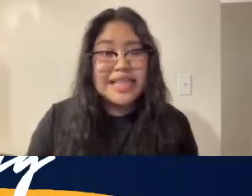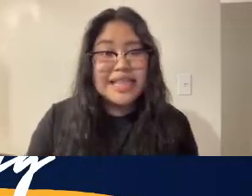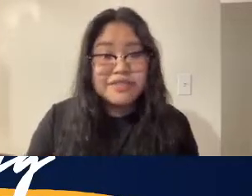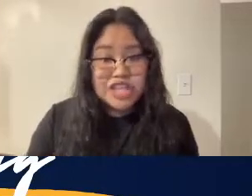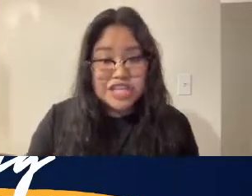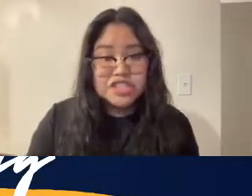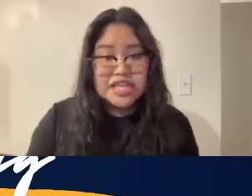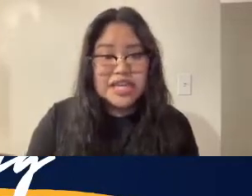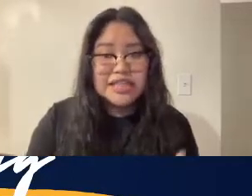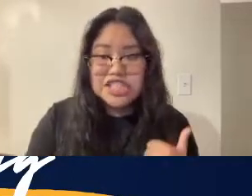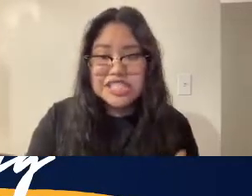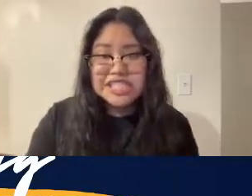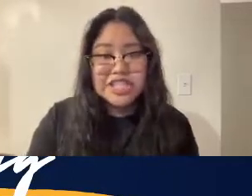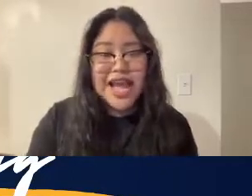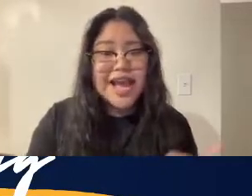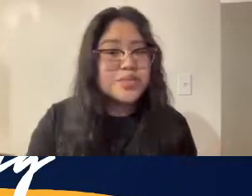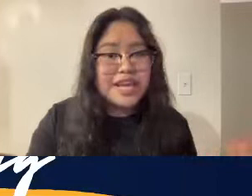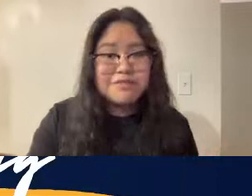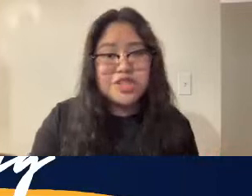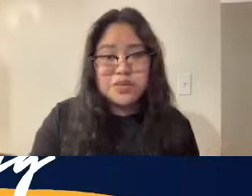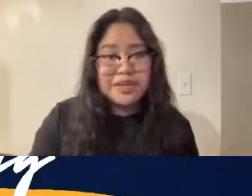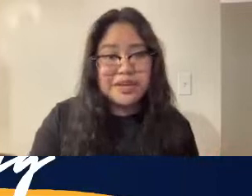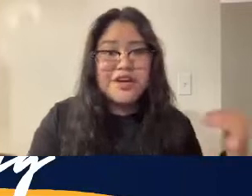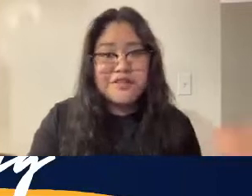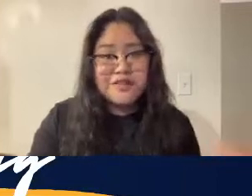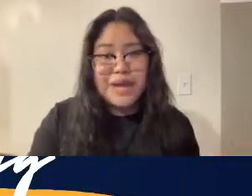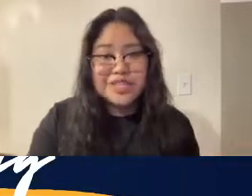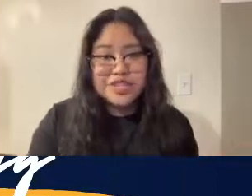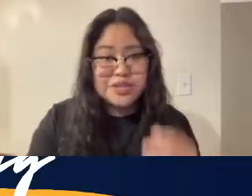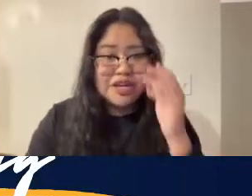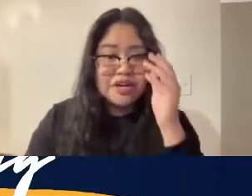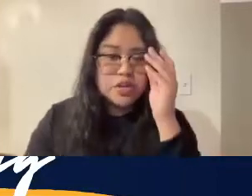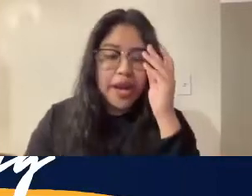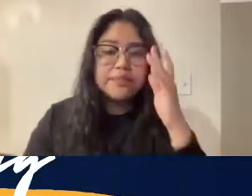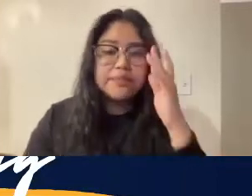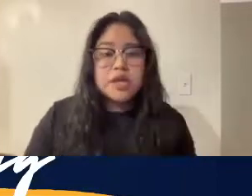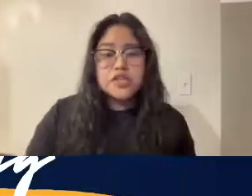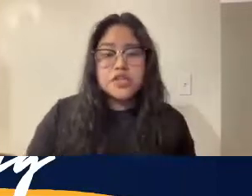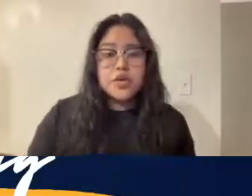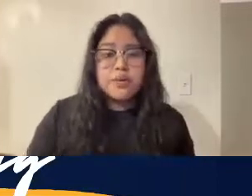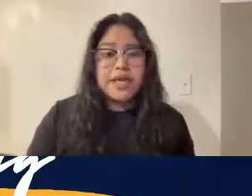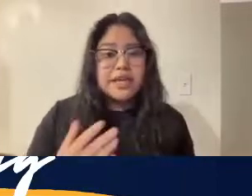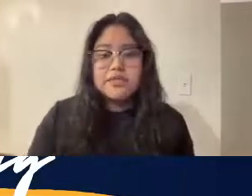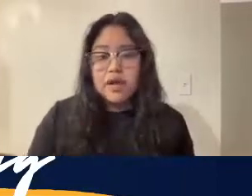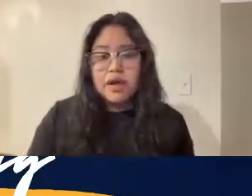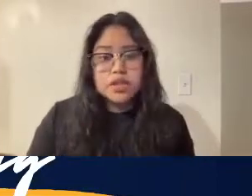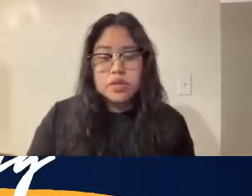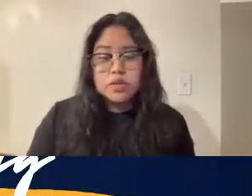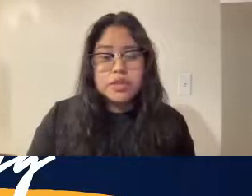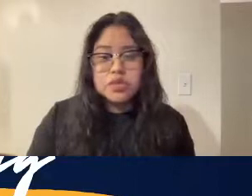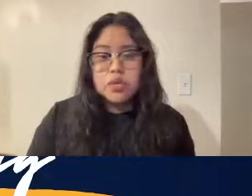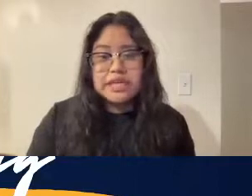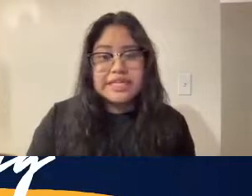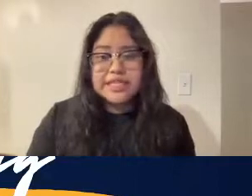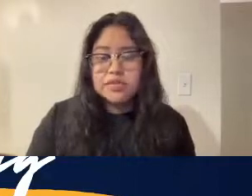pass life-changing legislation as we have been doing for the past 2 years, right? So by getting involved with your